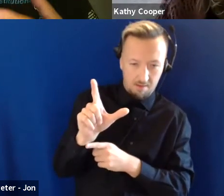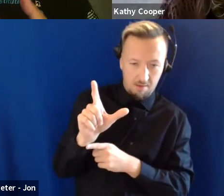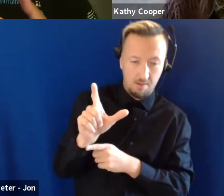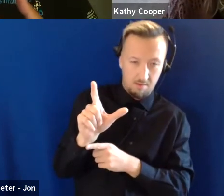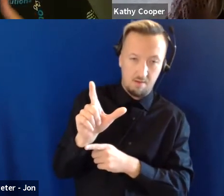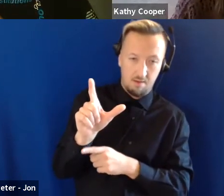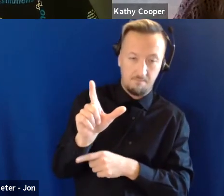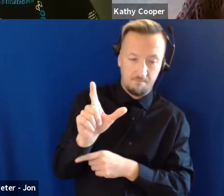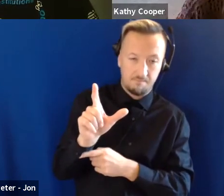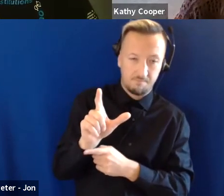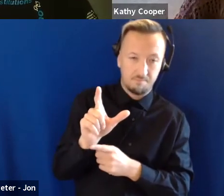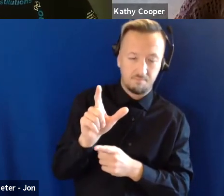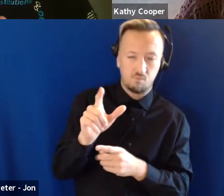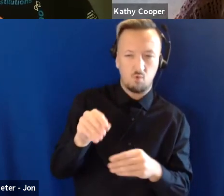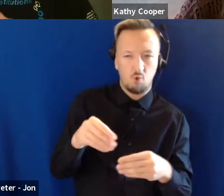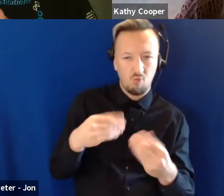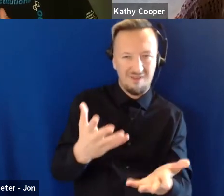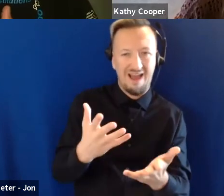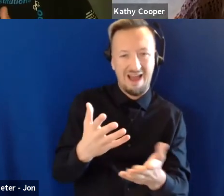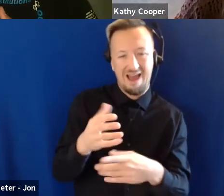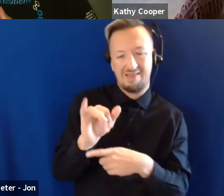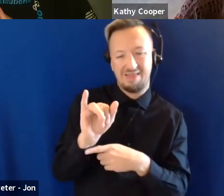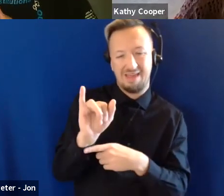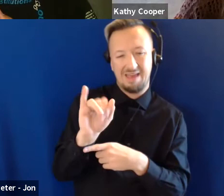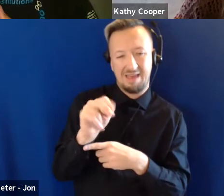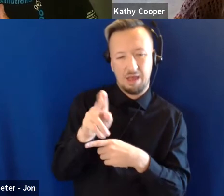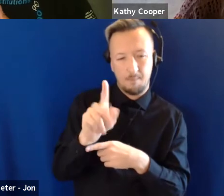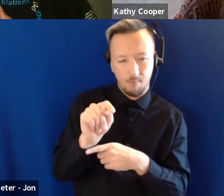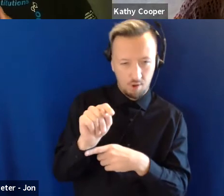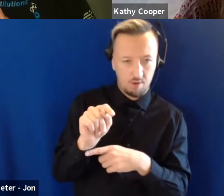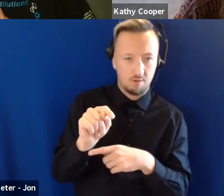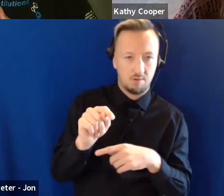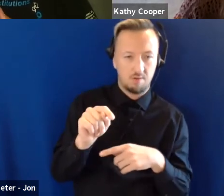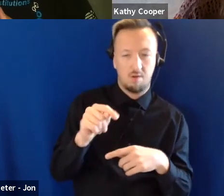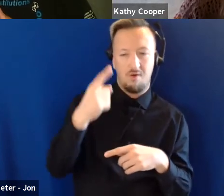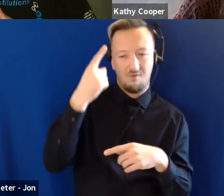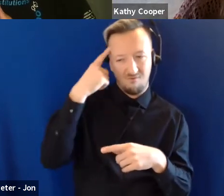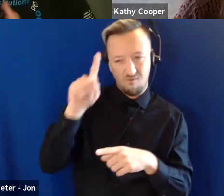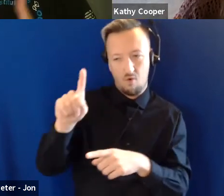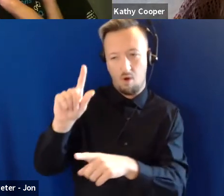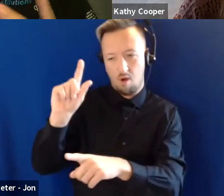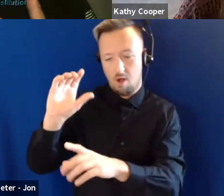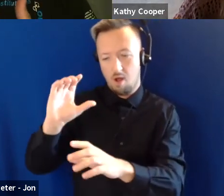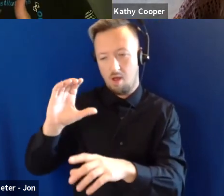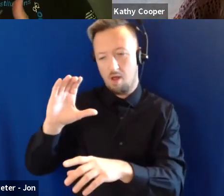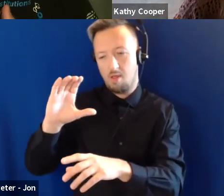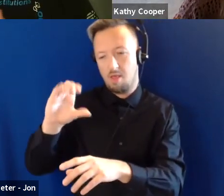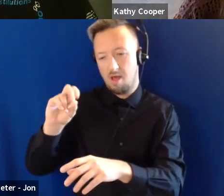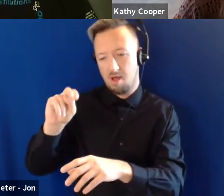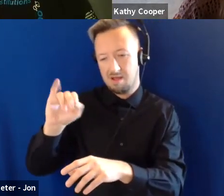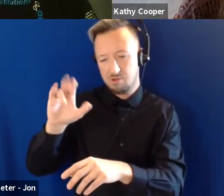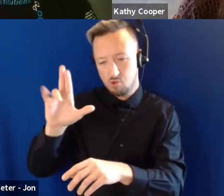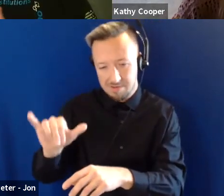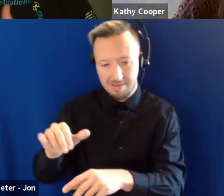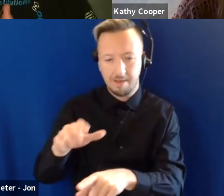provide that input opportunity for constituencies, for consumers, for, the public